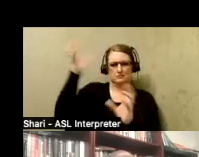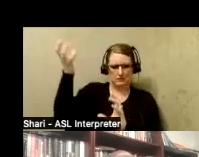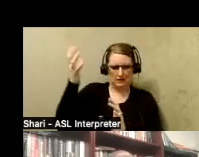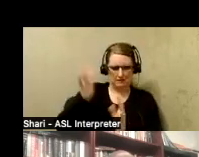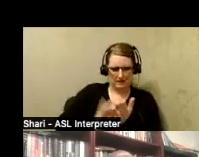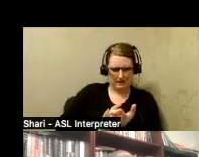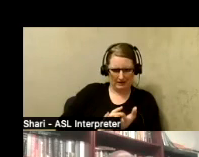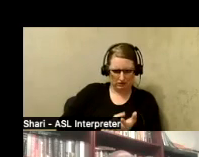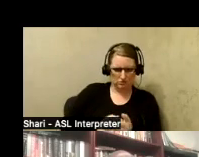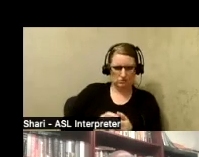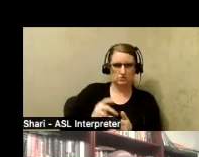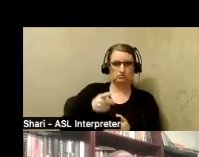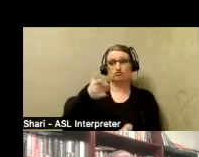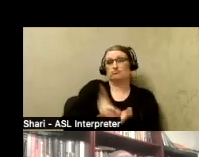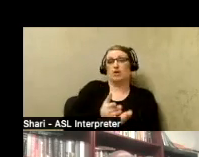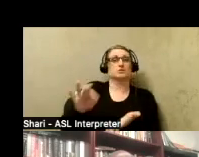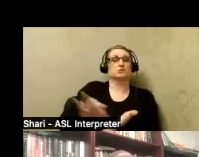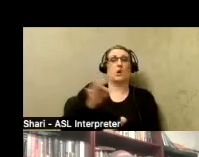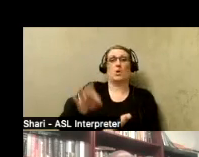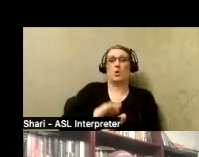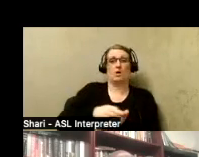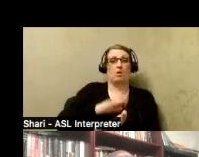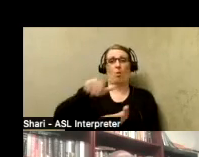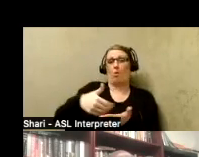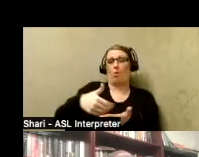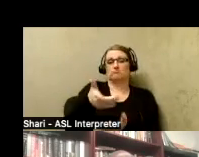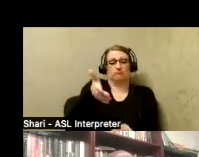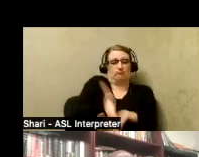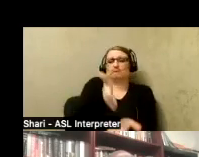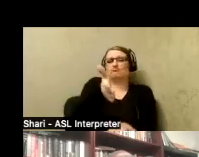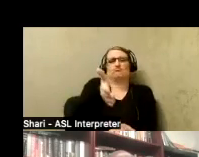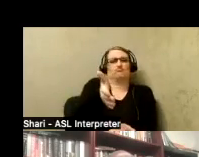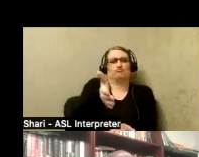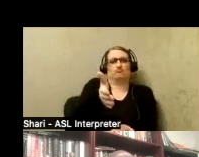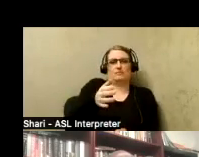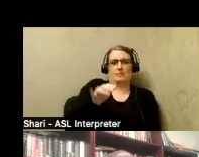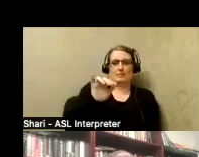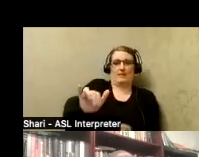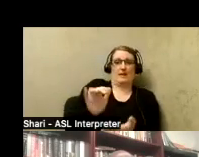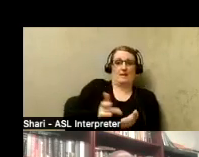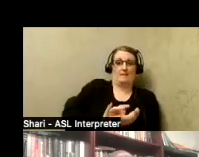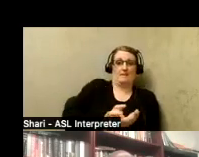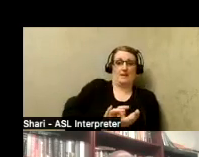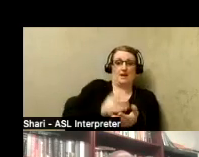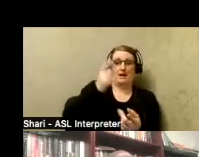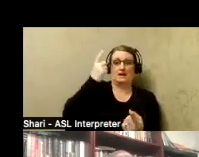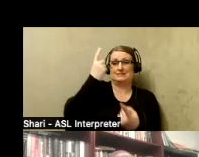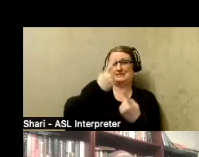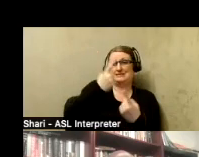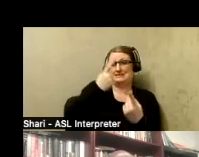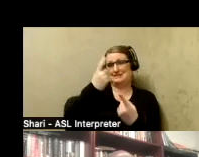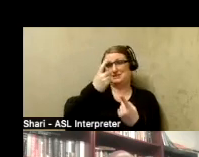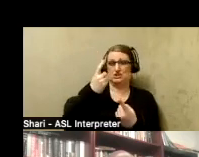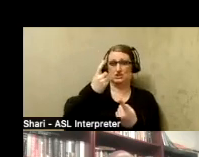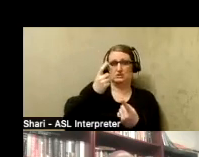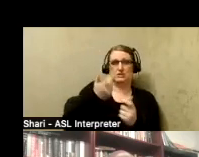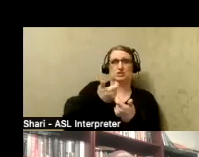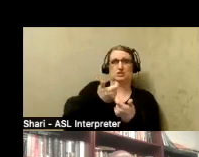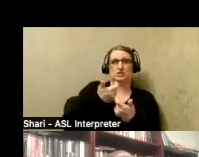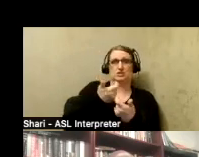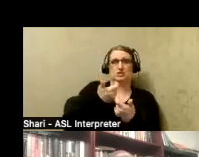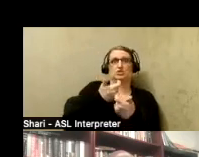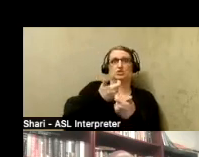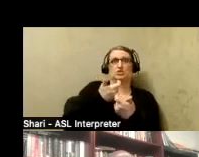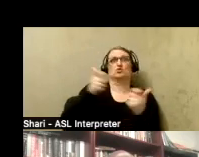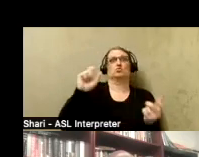stopped sewing and all of her embroidery work. And Thorazine is largely considered to mark a big transition towards